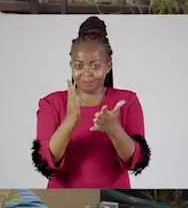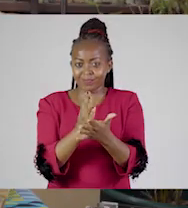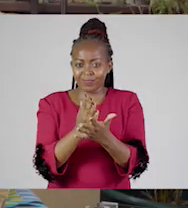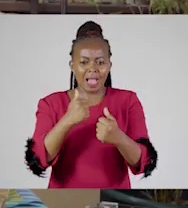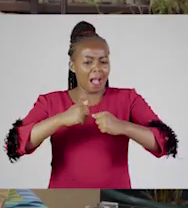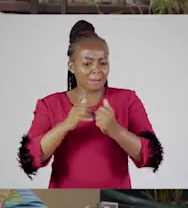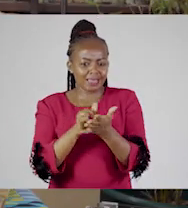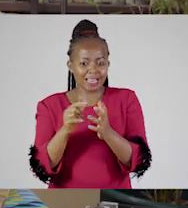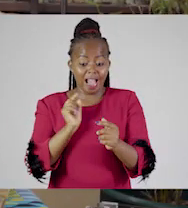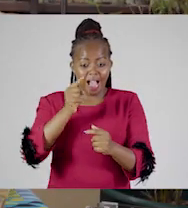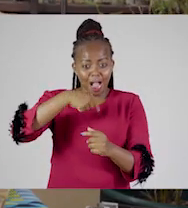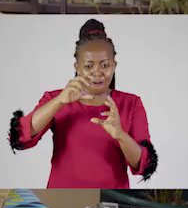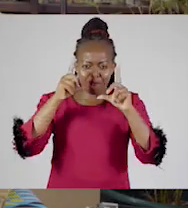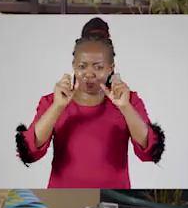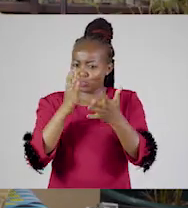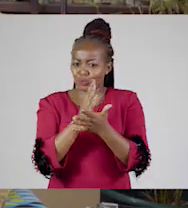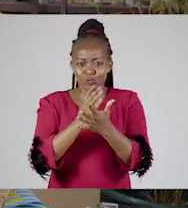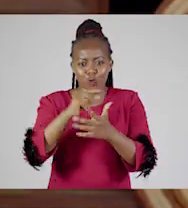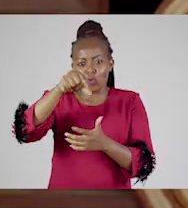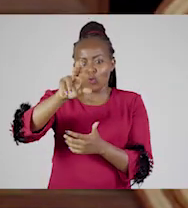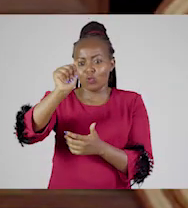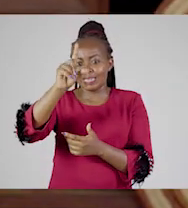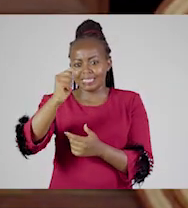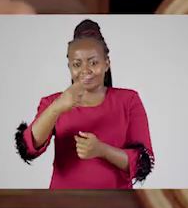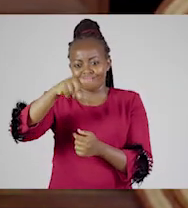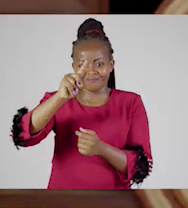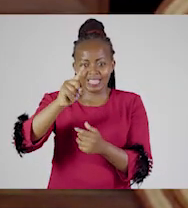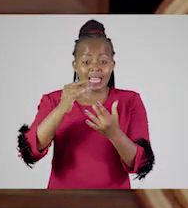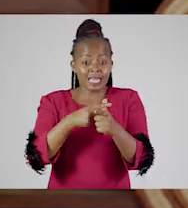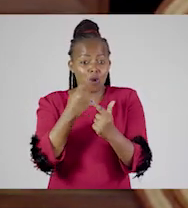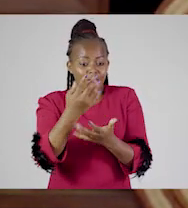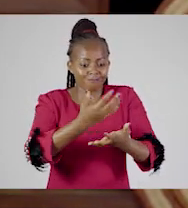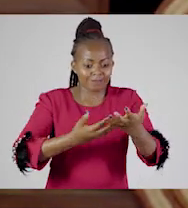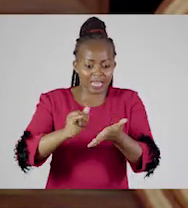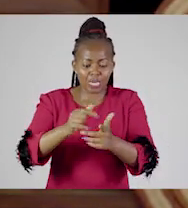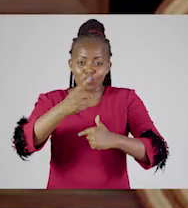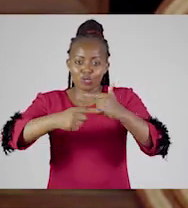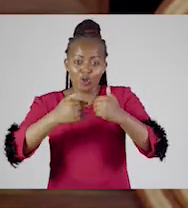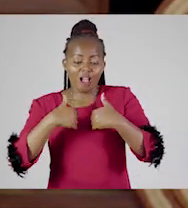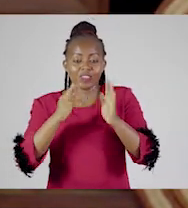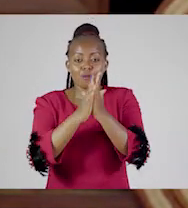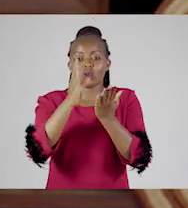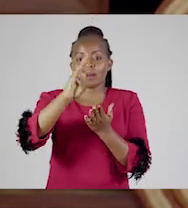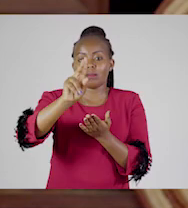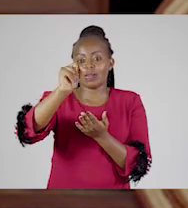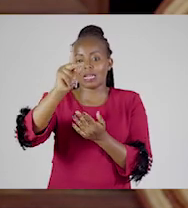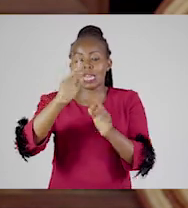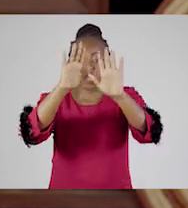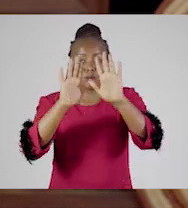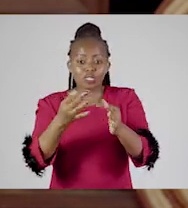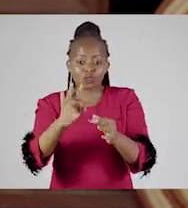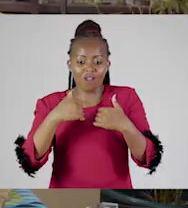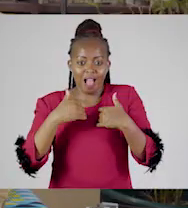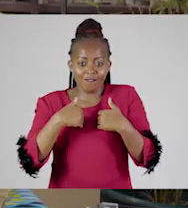level. I'm so happy that our photos have passed the quality check. And you know, one of the conversations that we continuously have at Book Bank is the importance of preserving